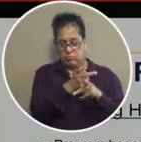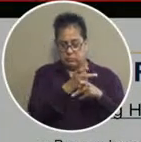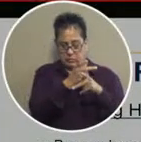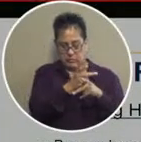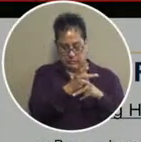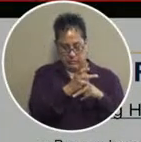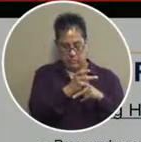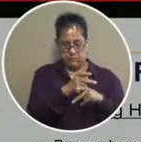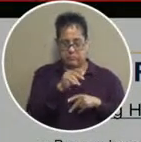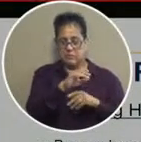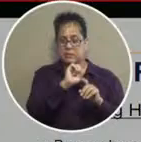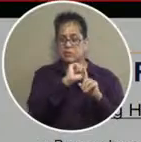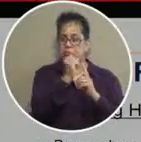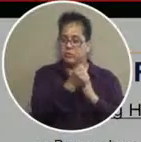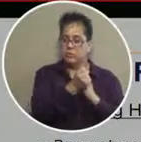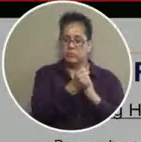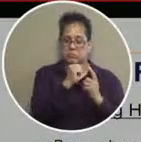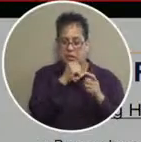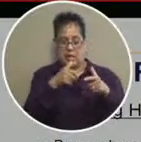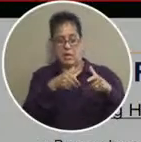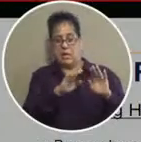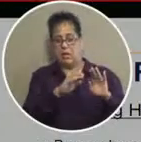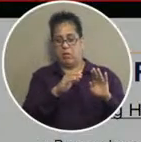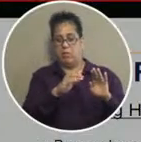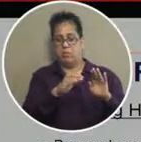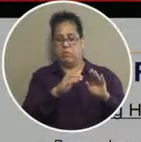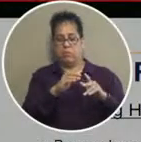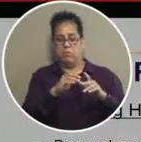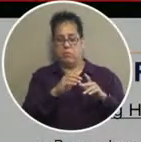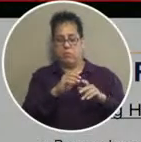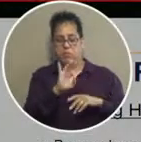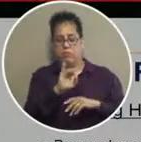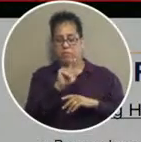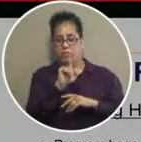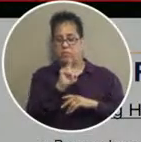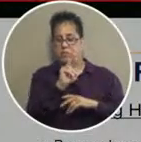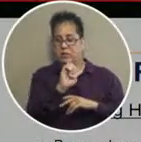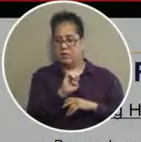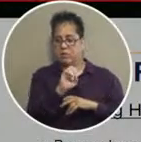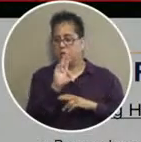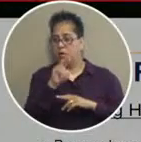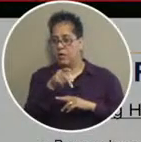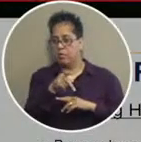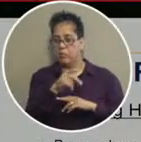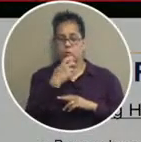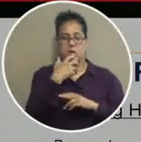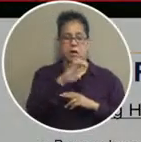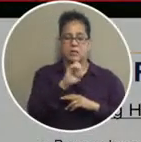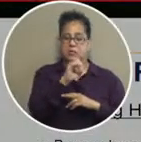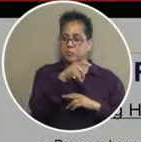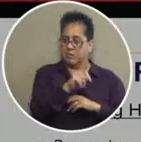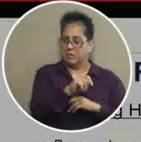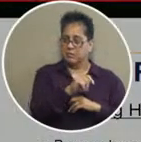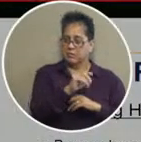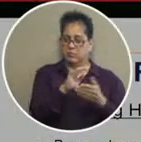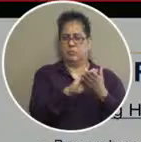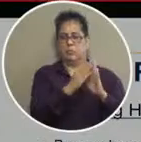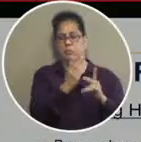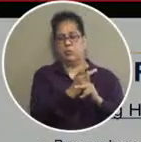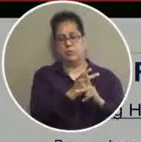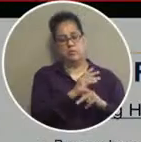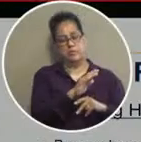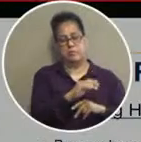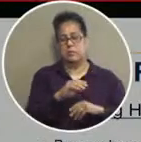care of the situation and not allowing flare-ups and hotspots to become worse. I would like to point out, though, that